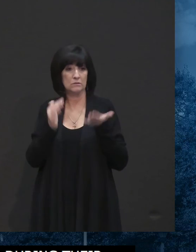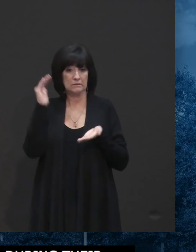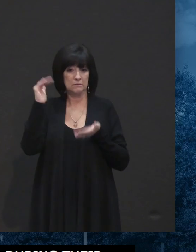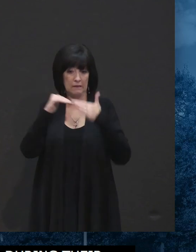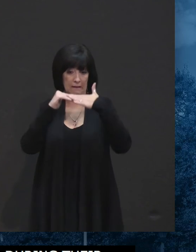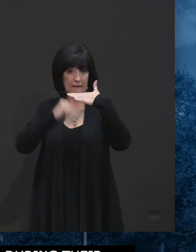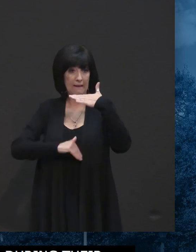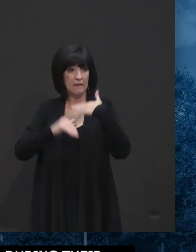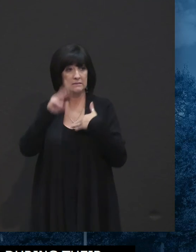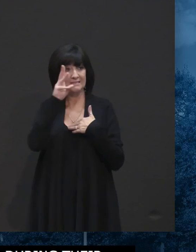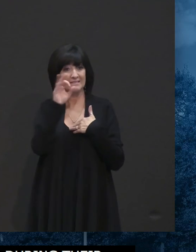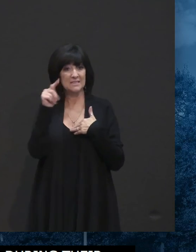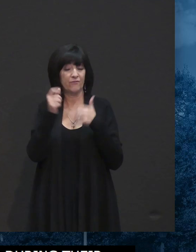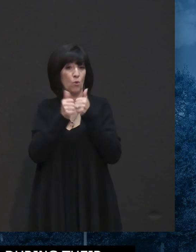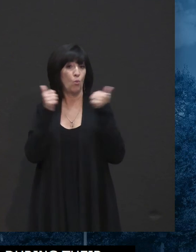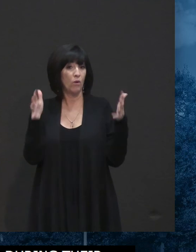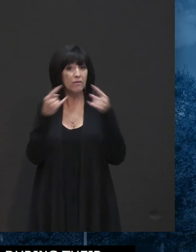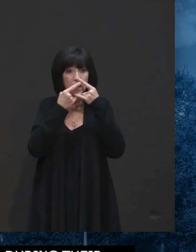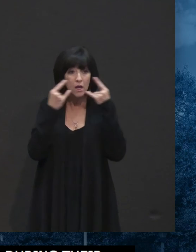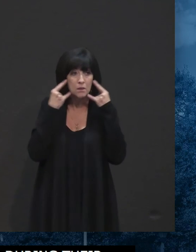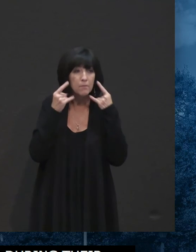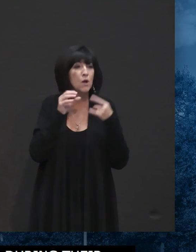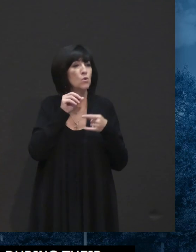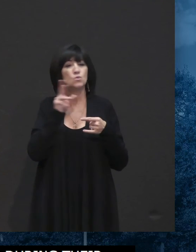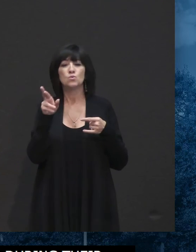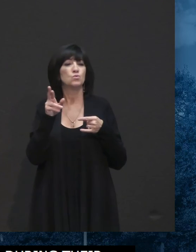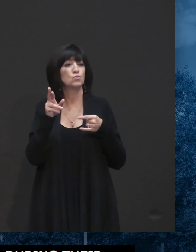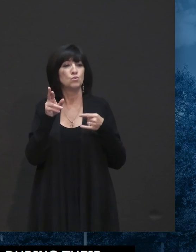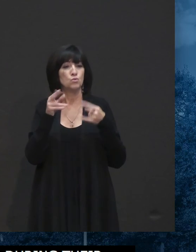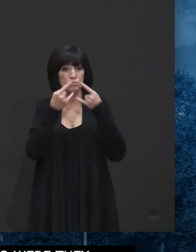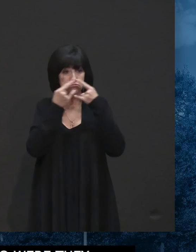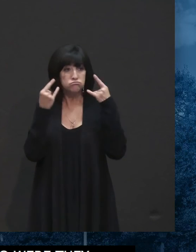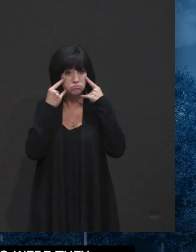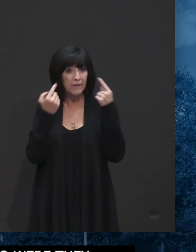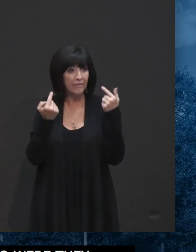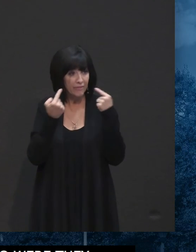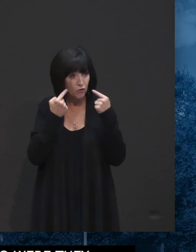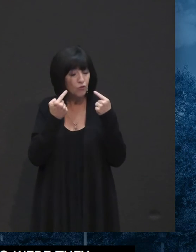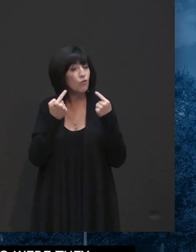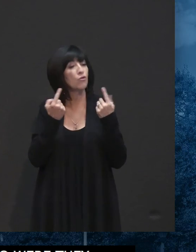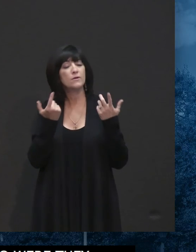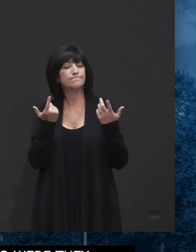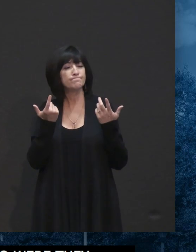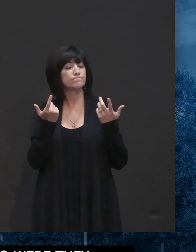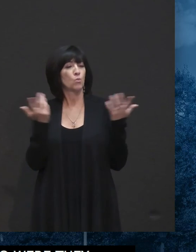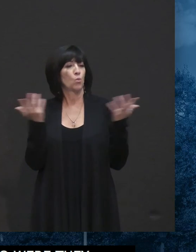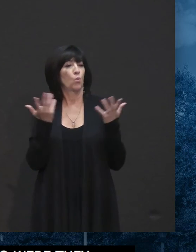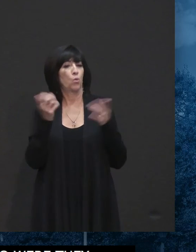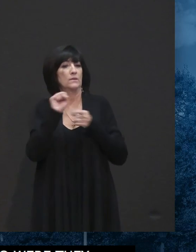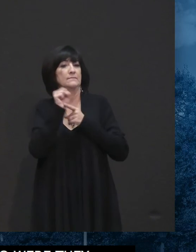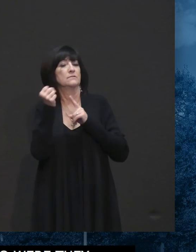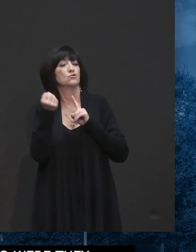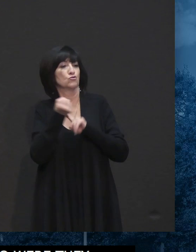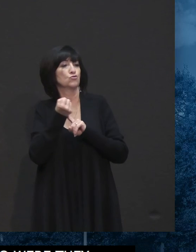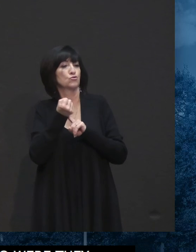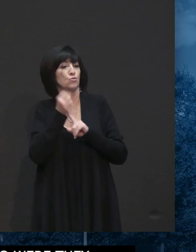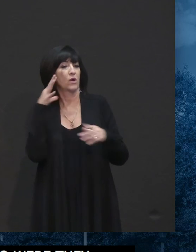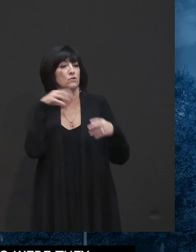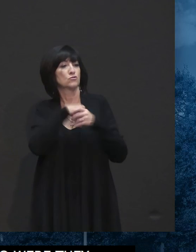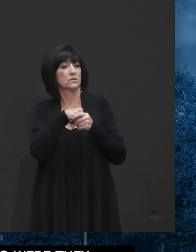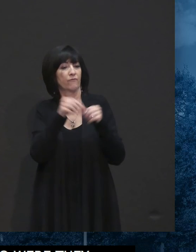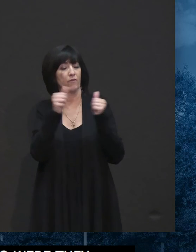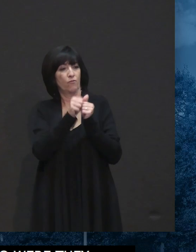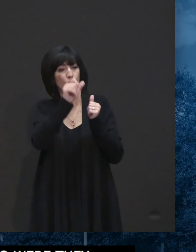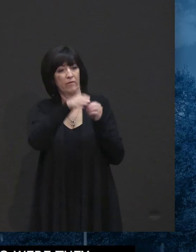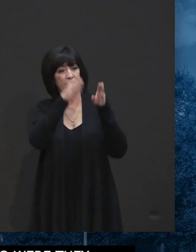without a face covering? There are certainly circumstances in which, we've provided guidance that